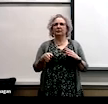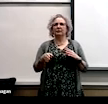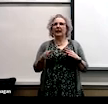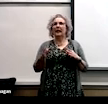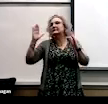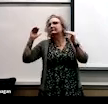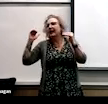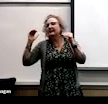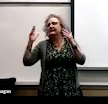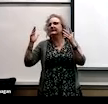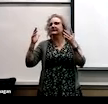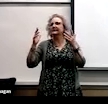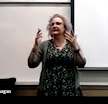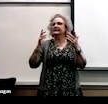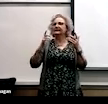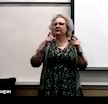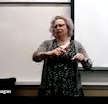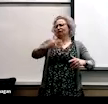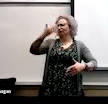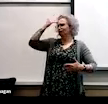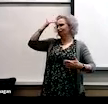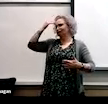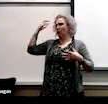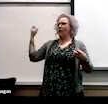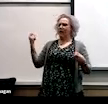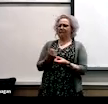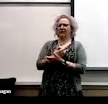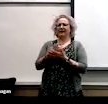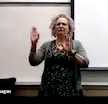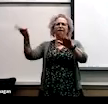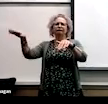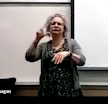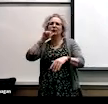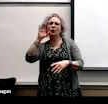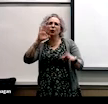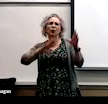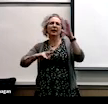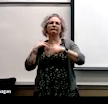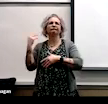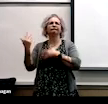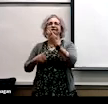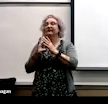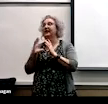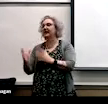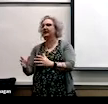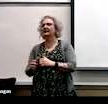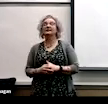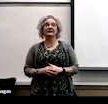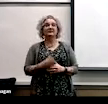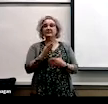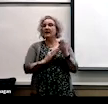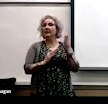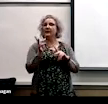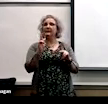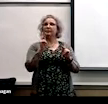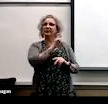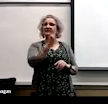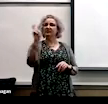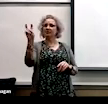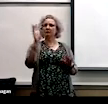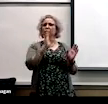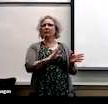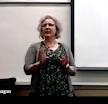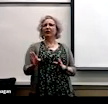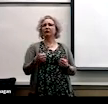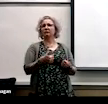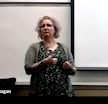sort of a living, breathing process, and it has to be unique and different for every person. Some people come over really well prepared. Many people do